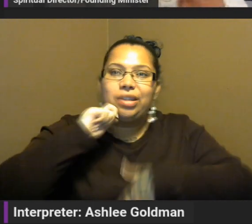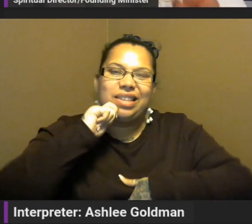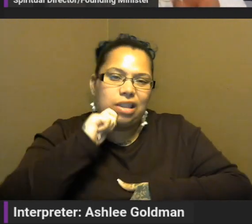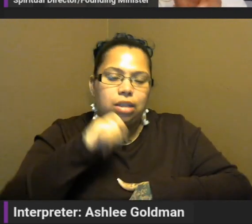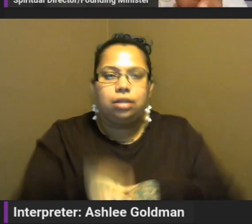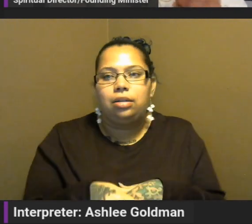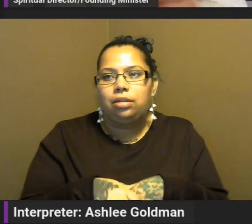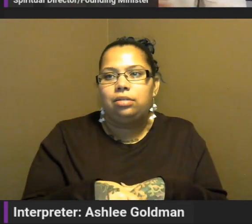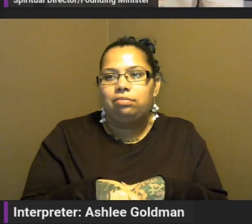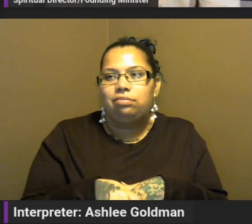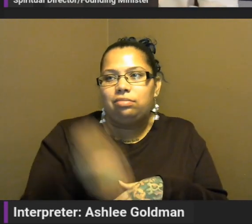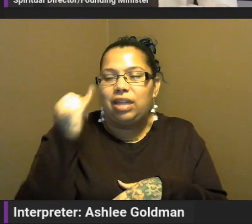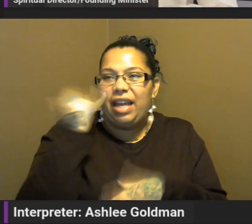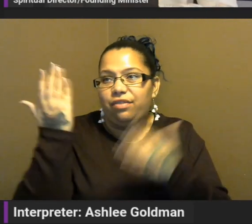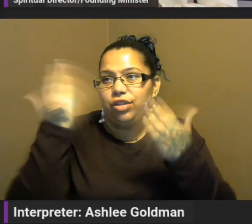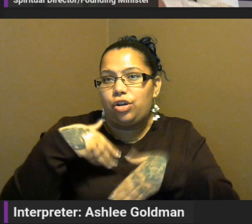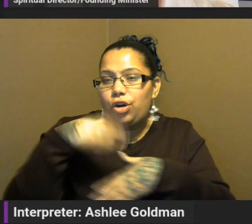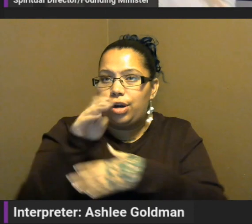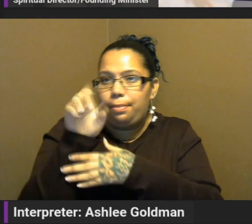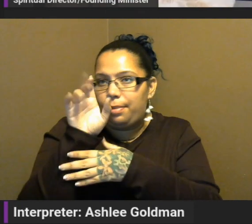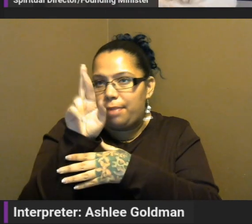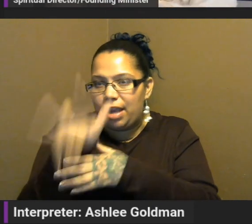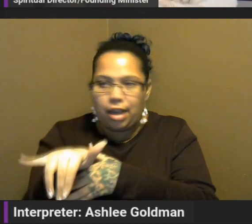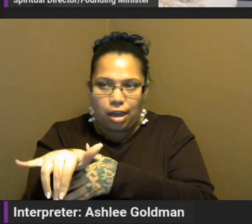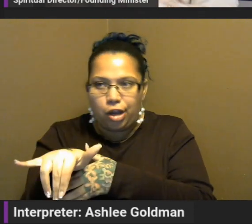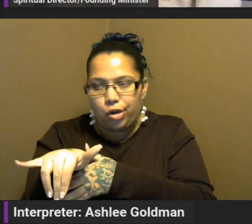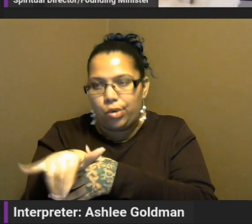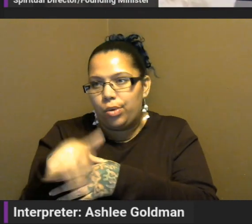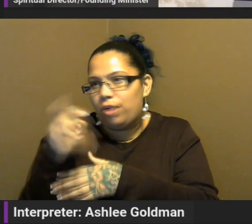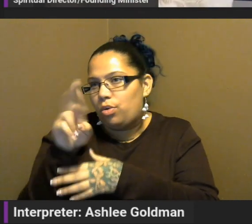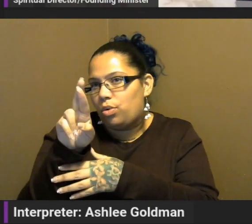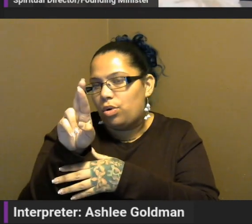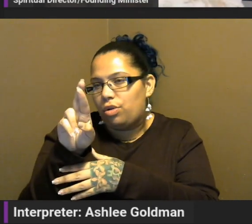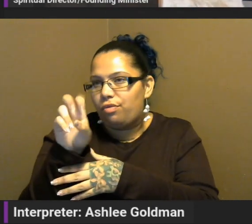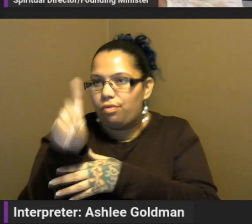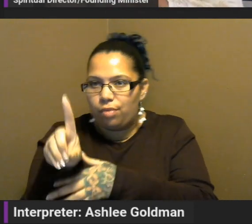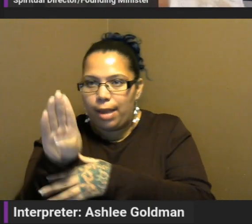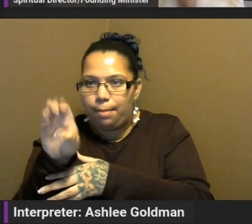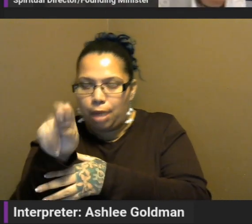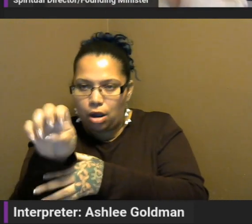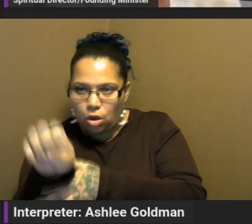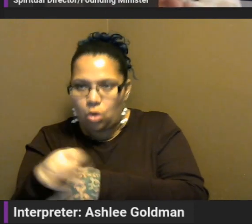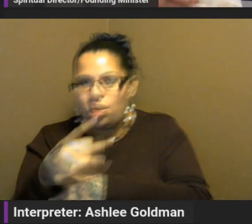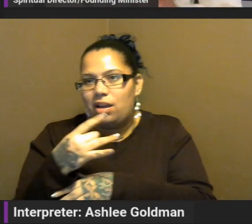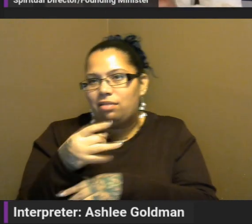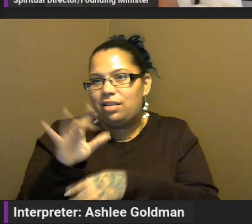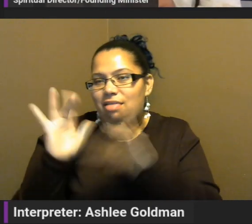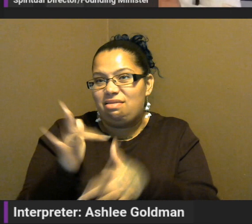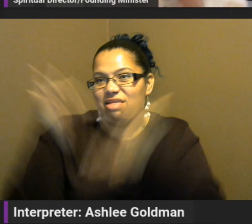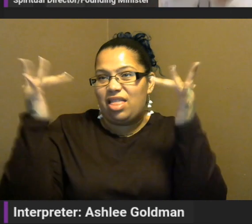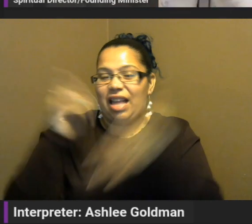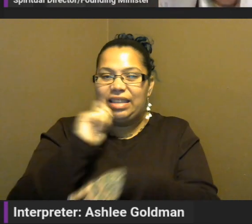darker the berry and red bone, light skinned, and how